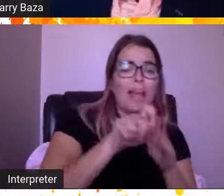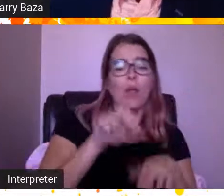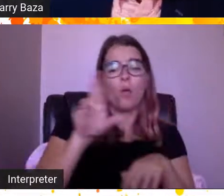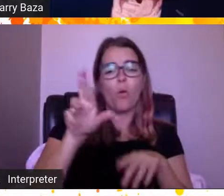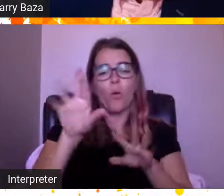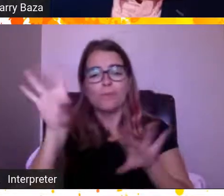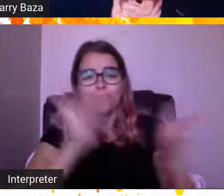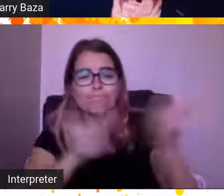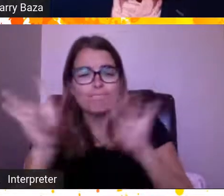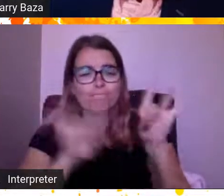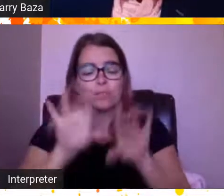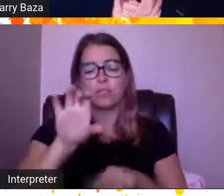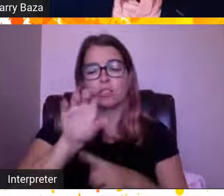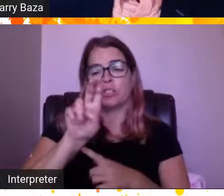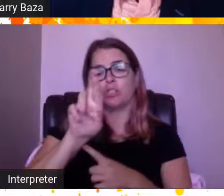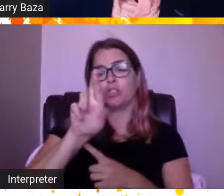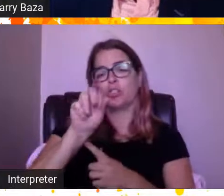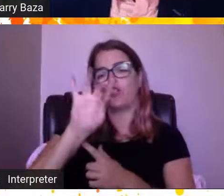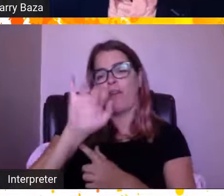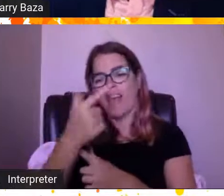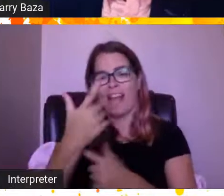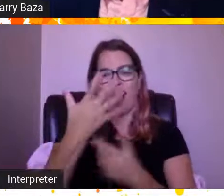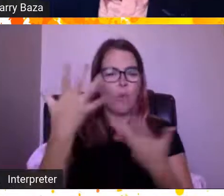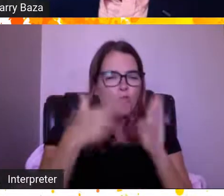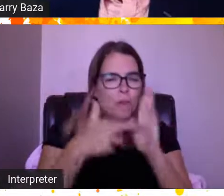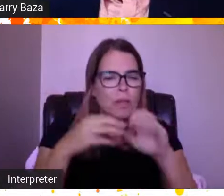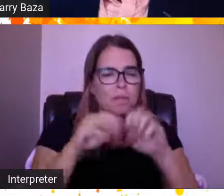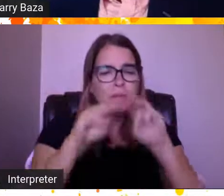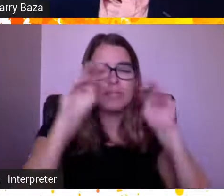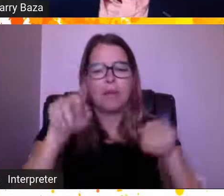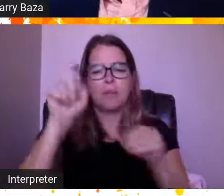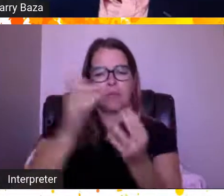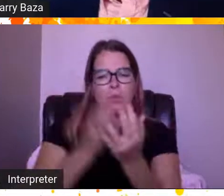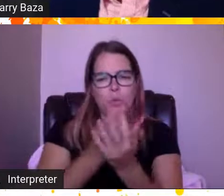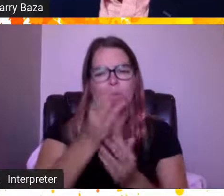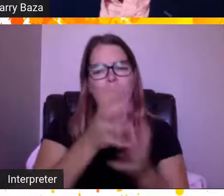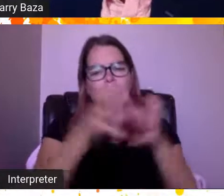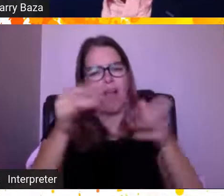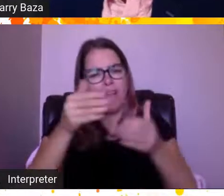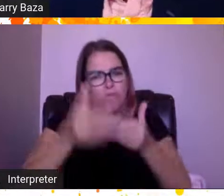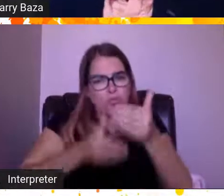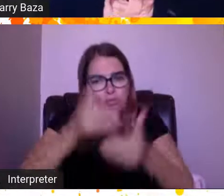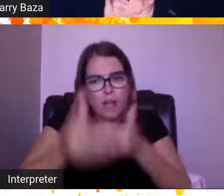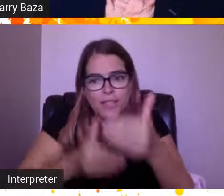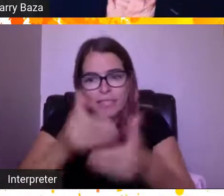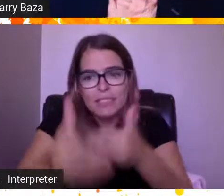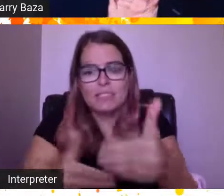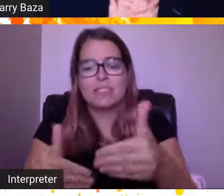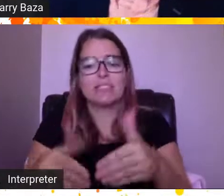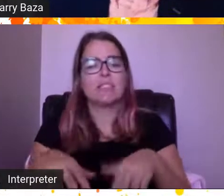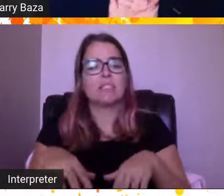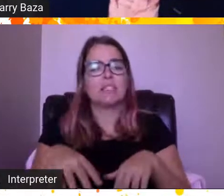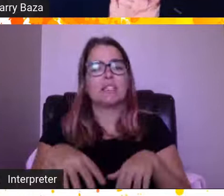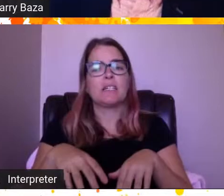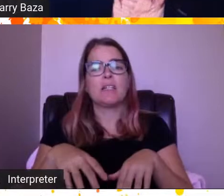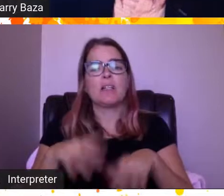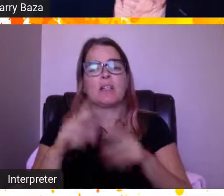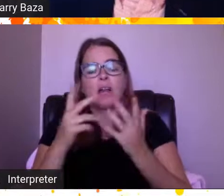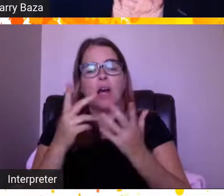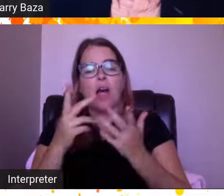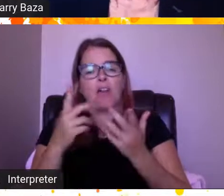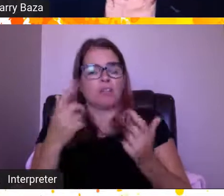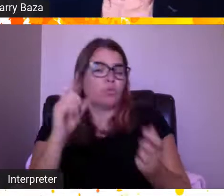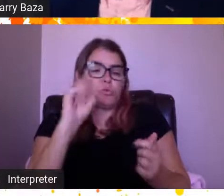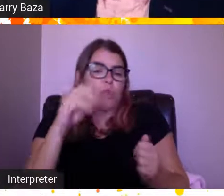it has to go through a lot of processes. It goes through the review of a lot of different people. So I just began by just kind